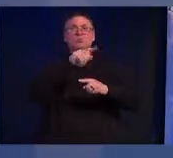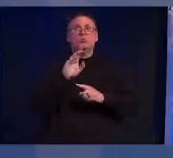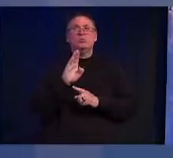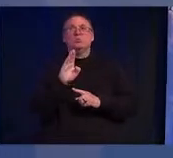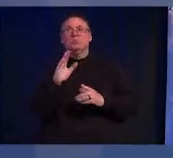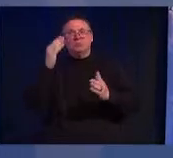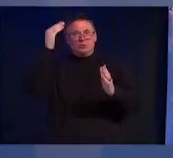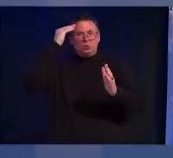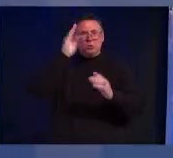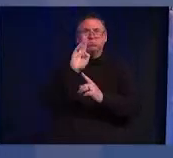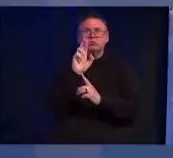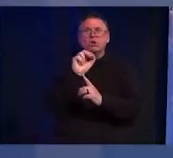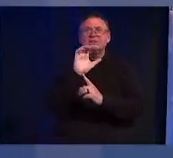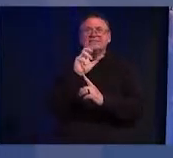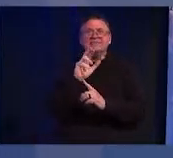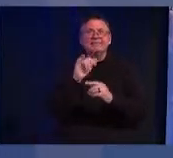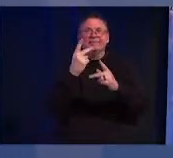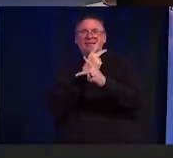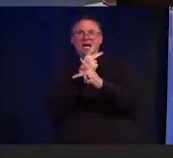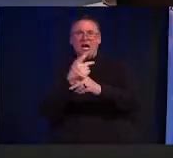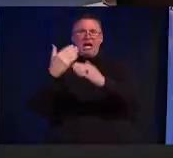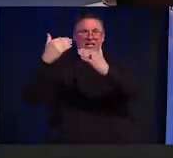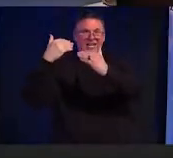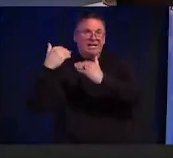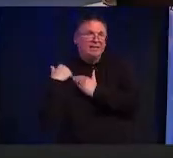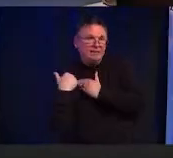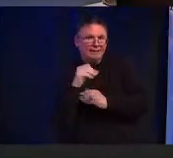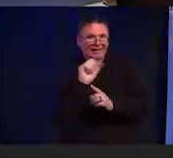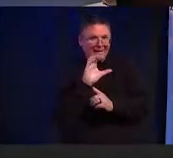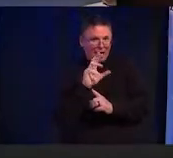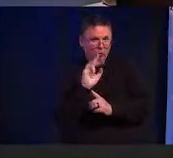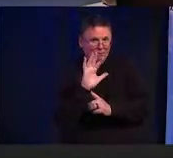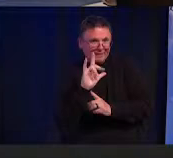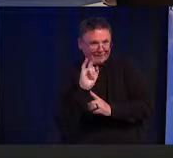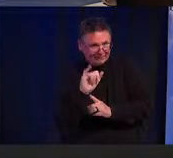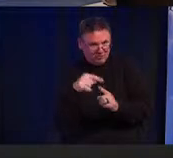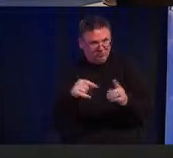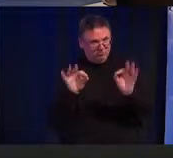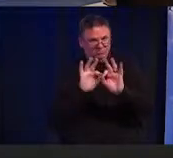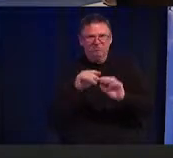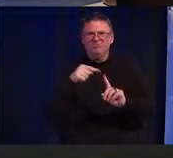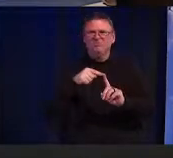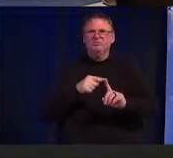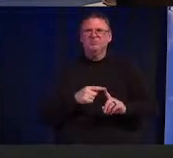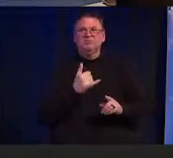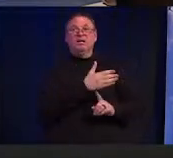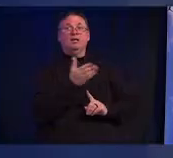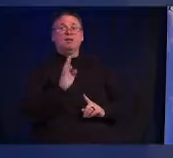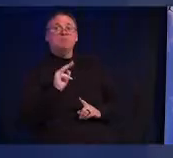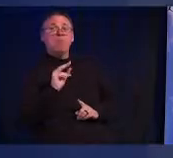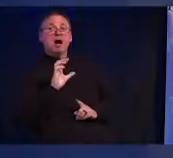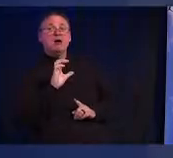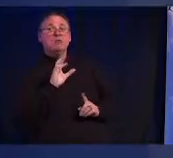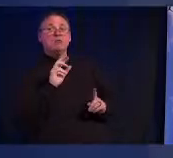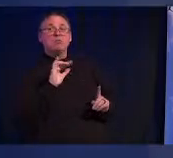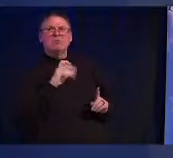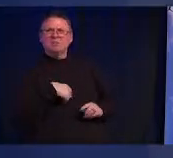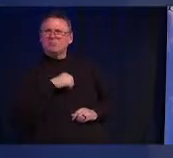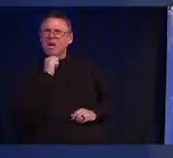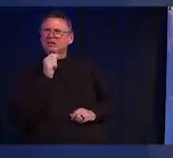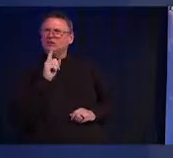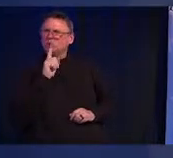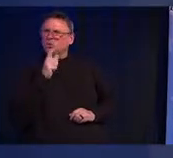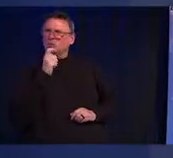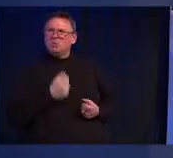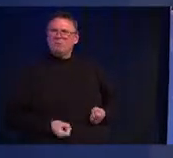need to be held accountable. Thank you. Ms. McCormick, 30 seconds. Yeah, I'm not sure which party up here is wanting to spend more money.